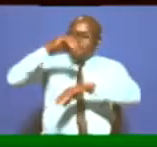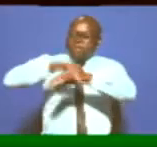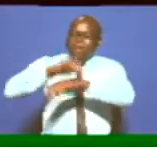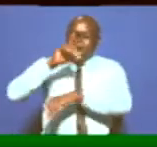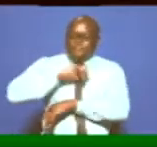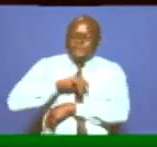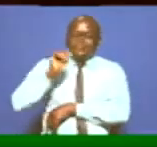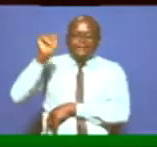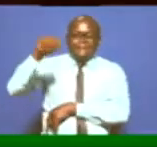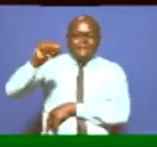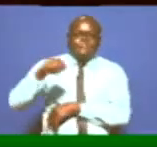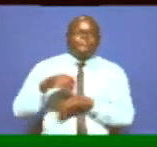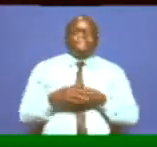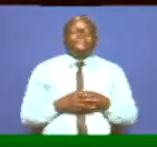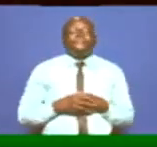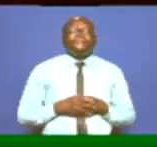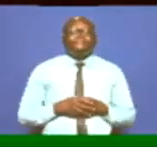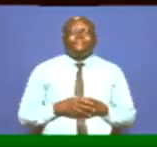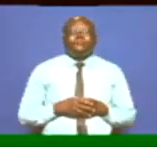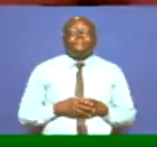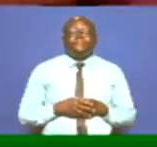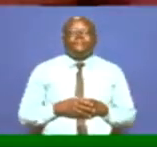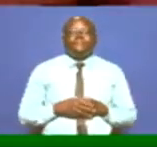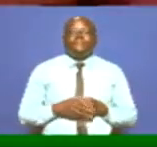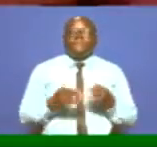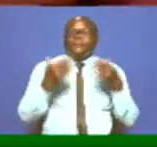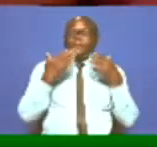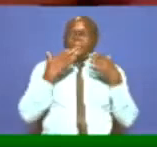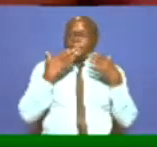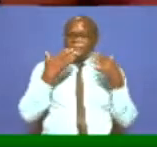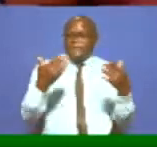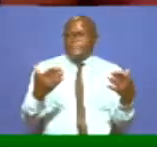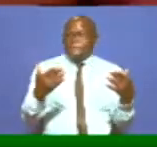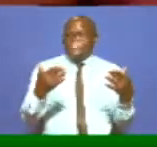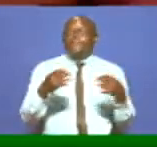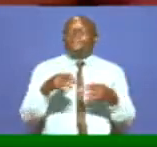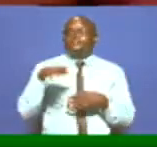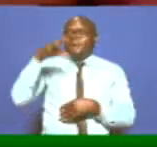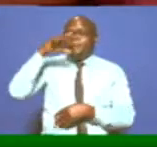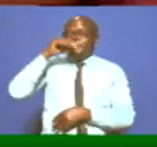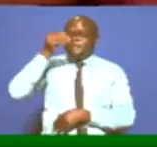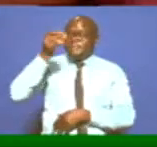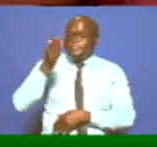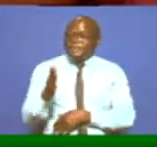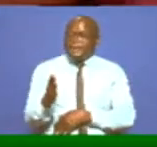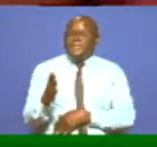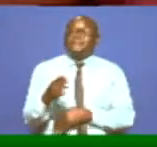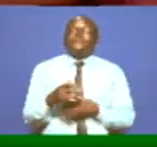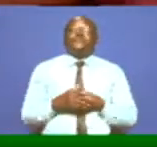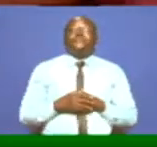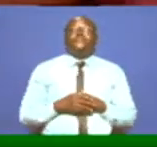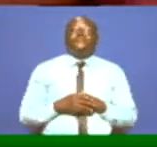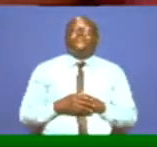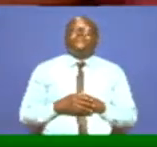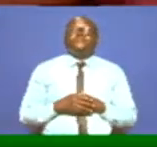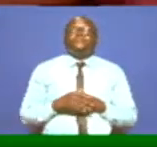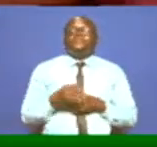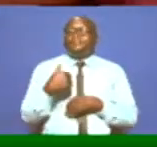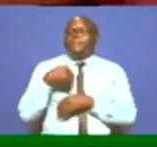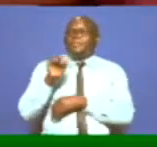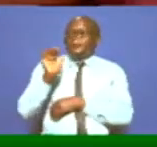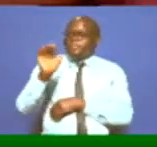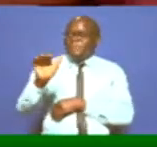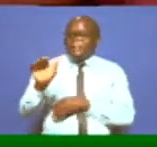Yes. Okay, thank you, Mr. Speaker. Mr. Speaker, I rise to ask question